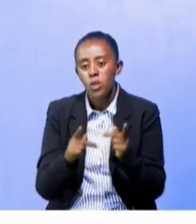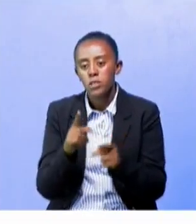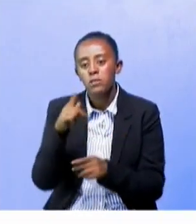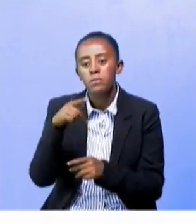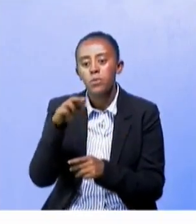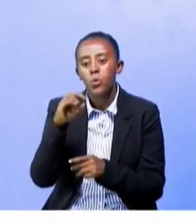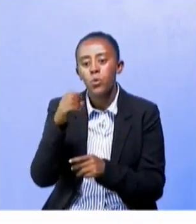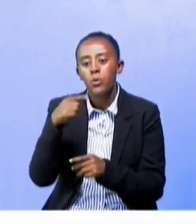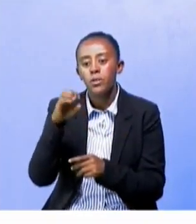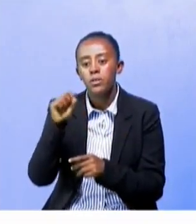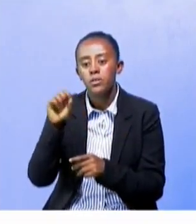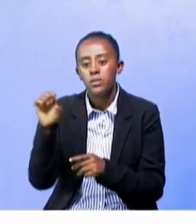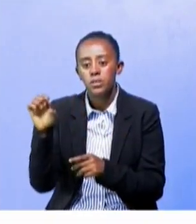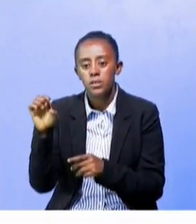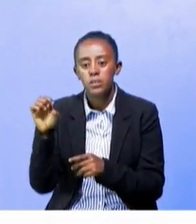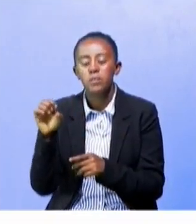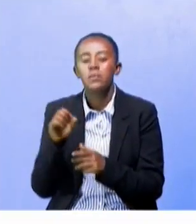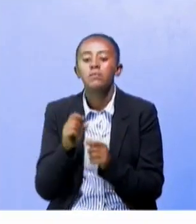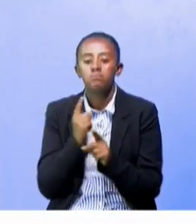That is true.